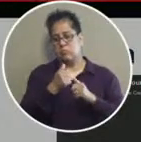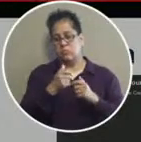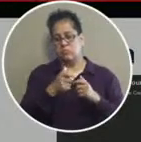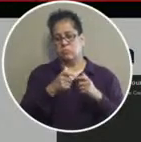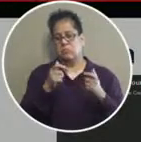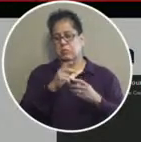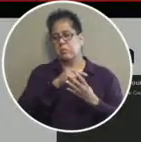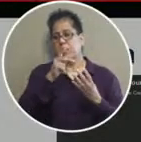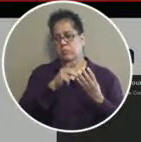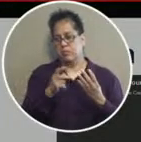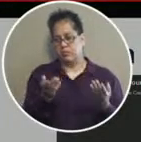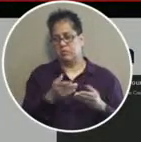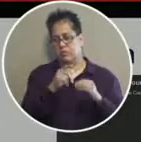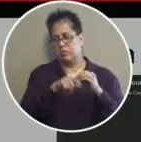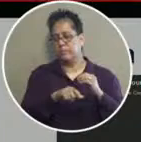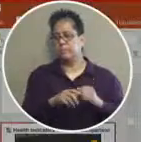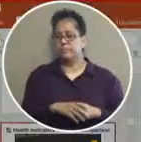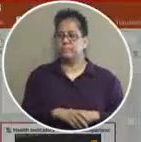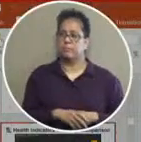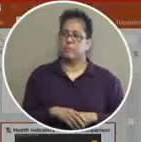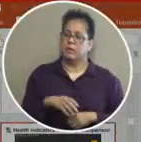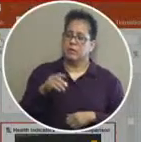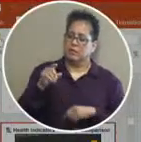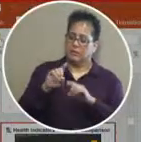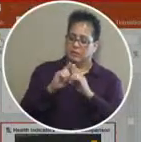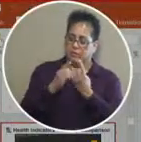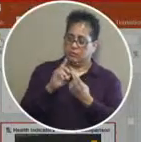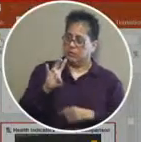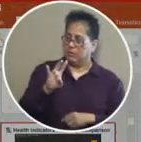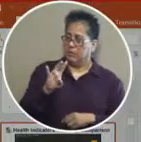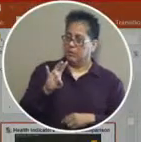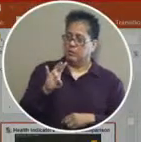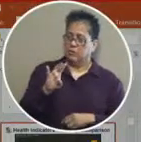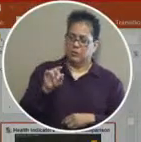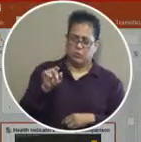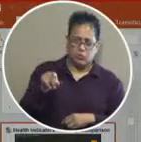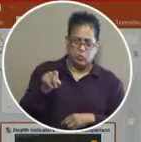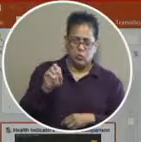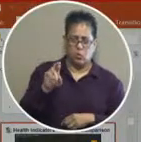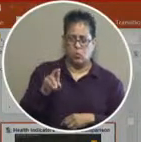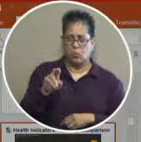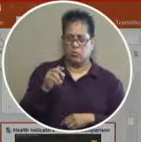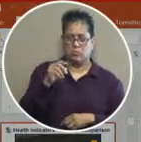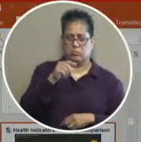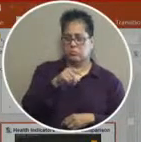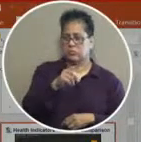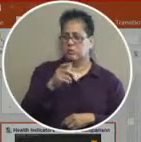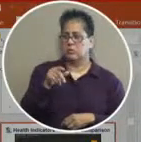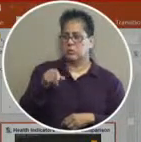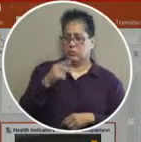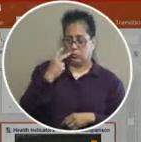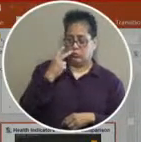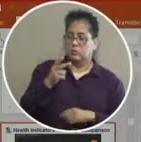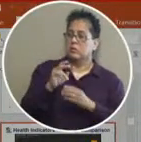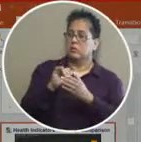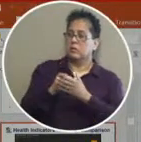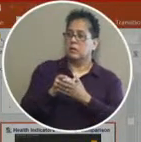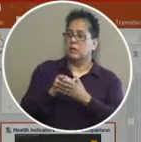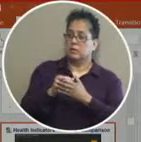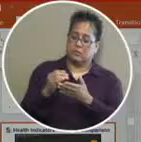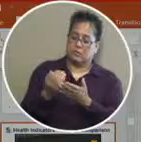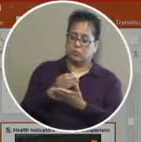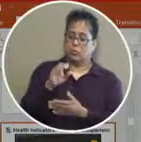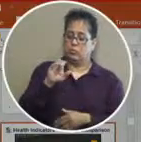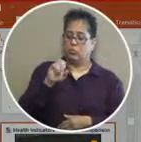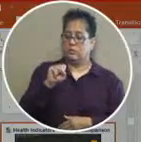population. Okay, thank you. And finally, either you or Mr. Rowan can answer this. Do you find that all these new